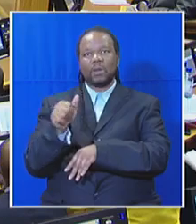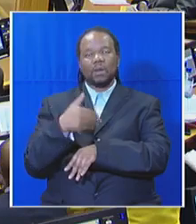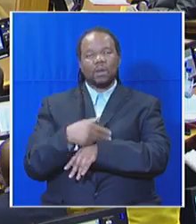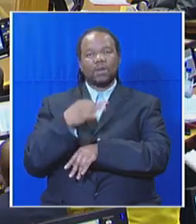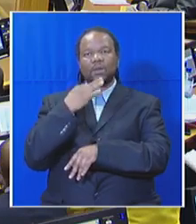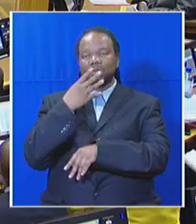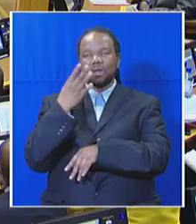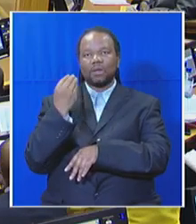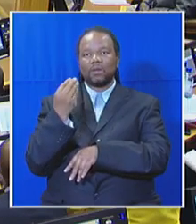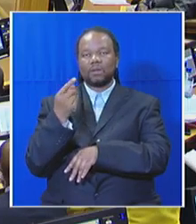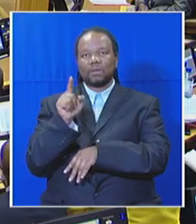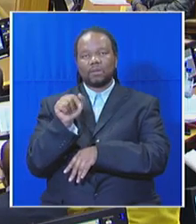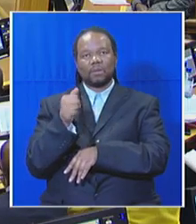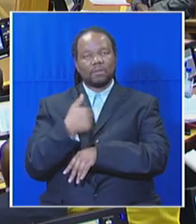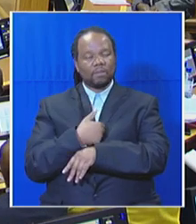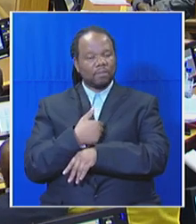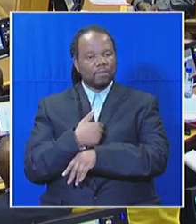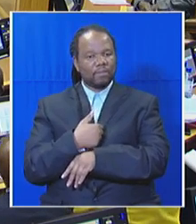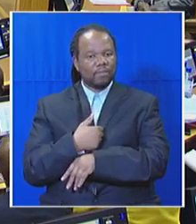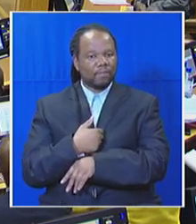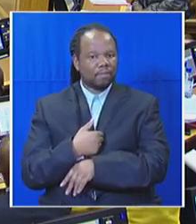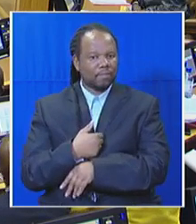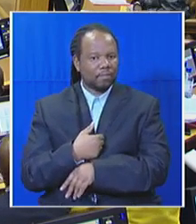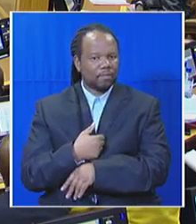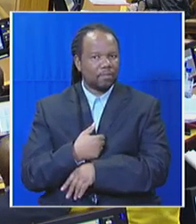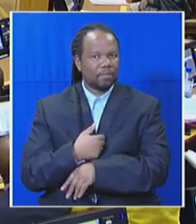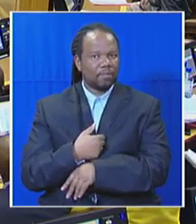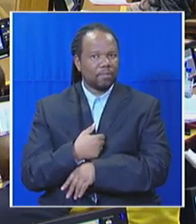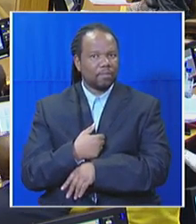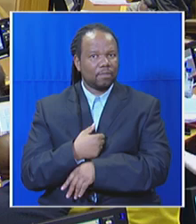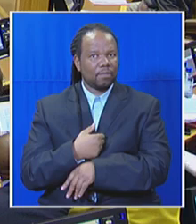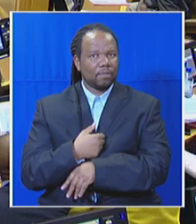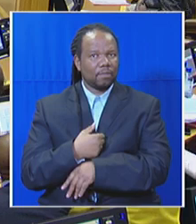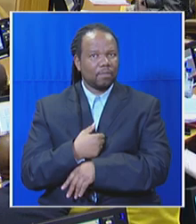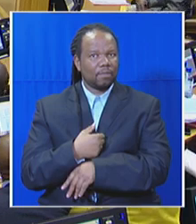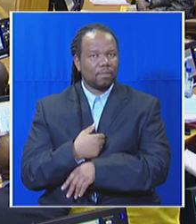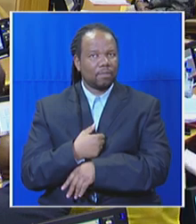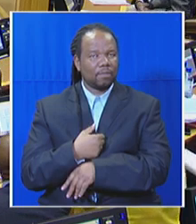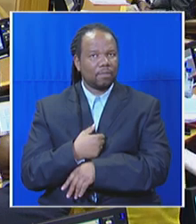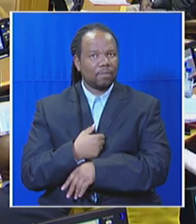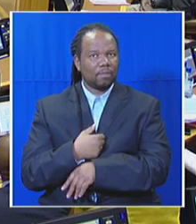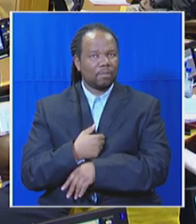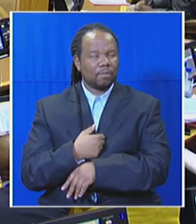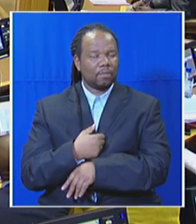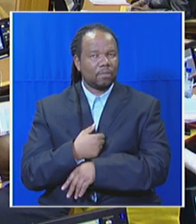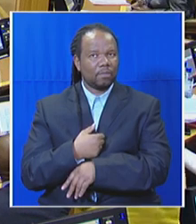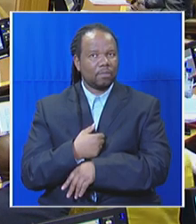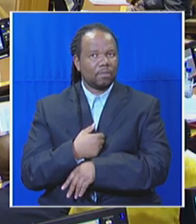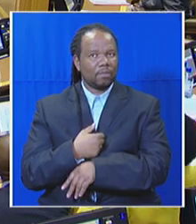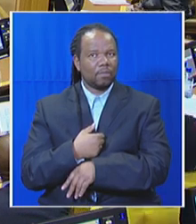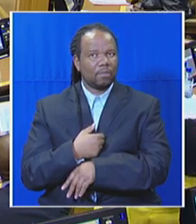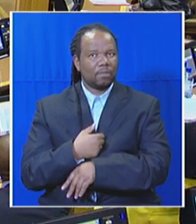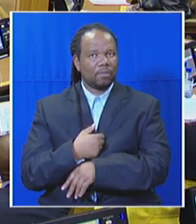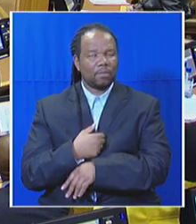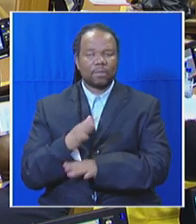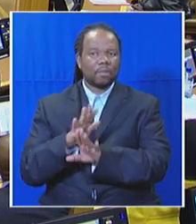Honorable Speaker, point of order, please. No. I'm here. No, I am recognizing your